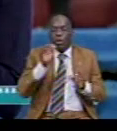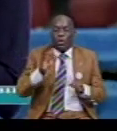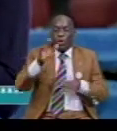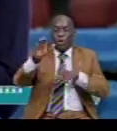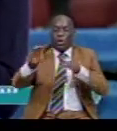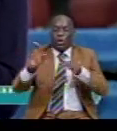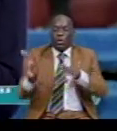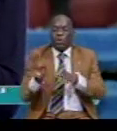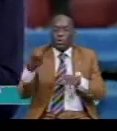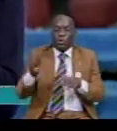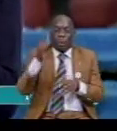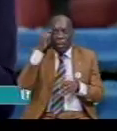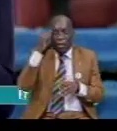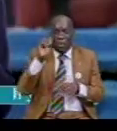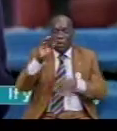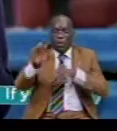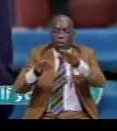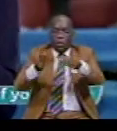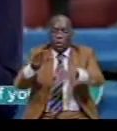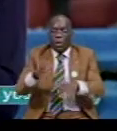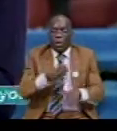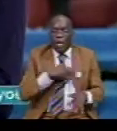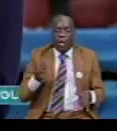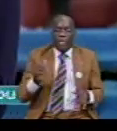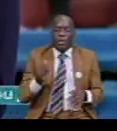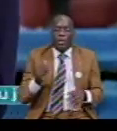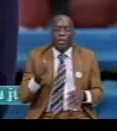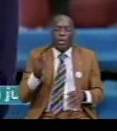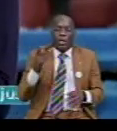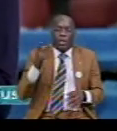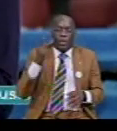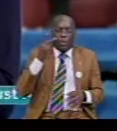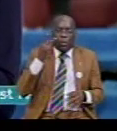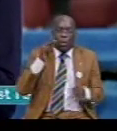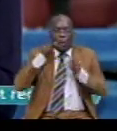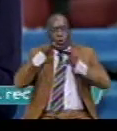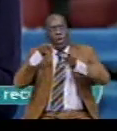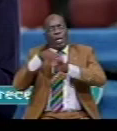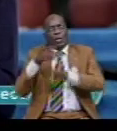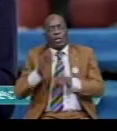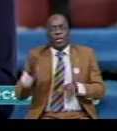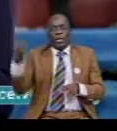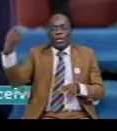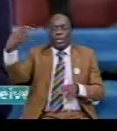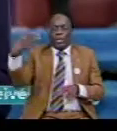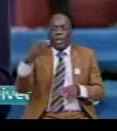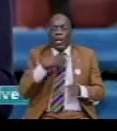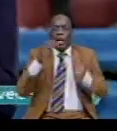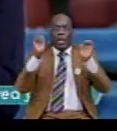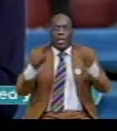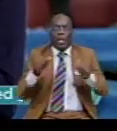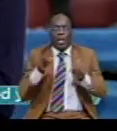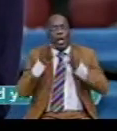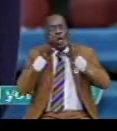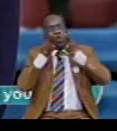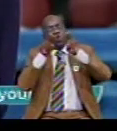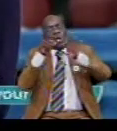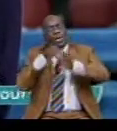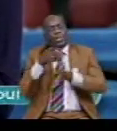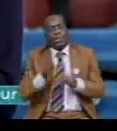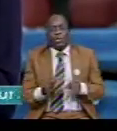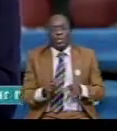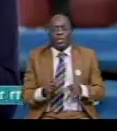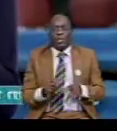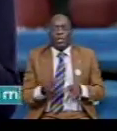around trying to focus on each light as I walk, and I discovered that I could actually raise my eyes to look at